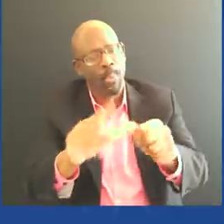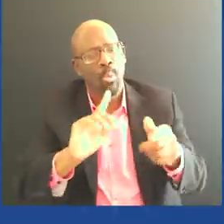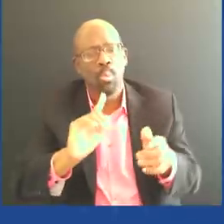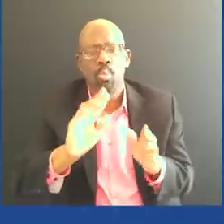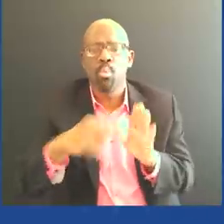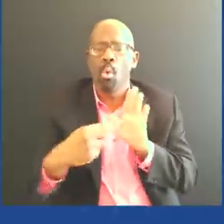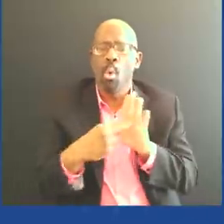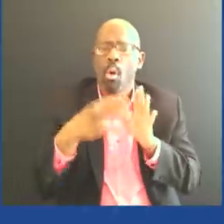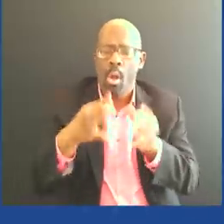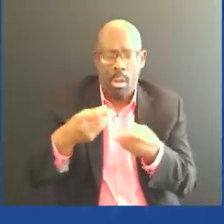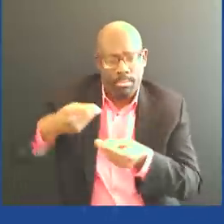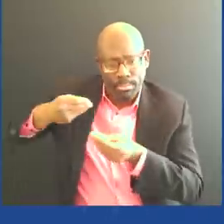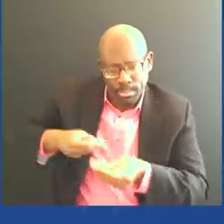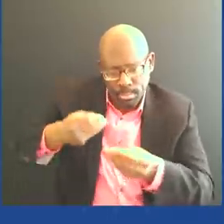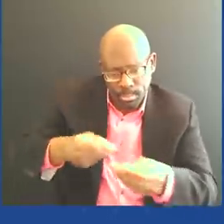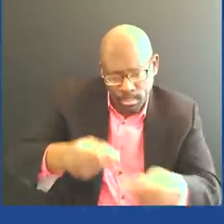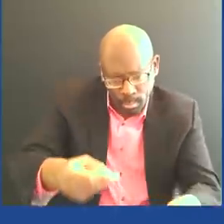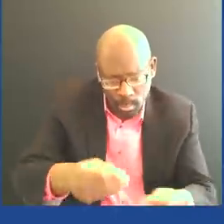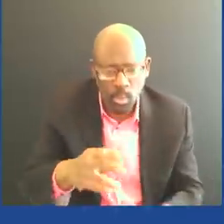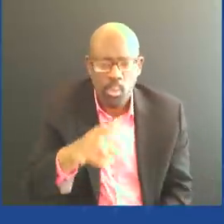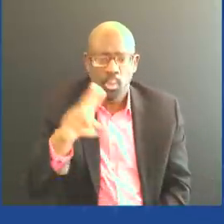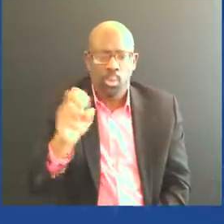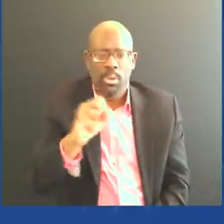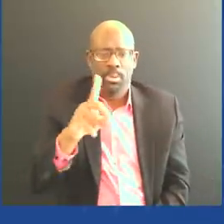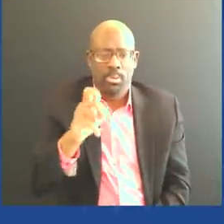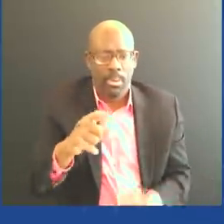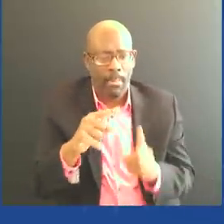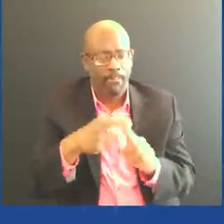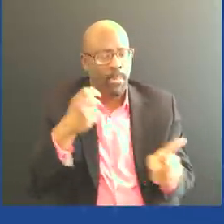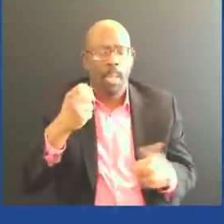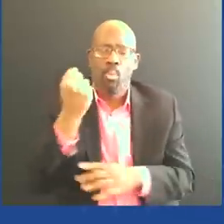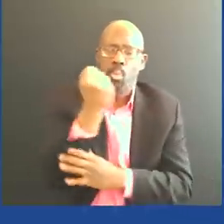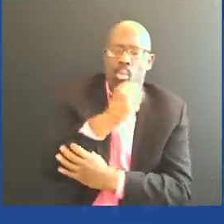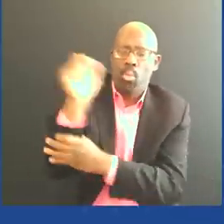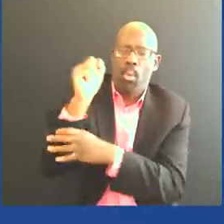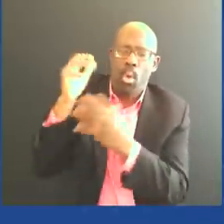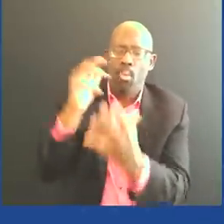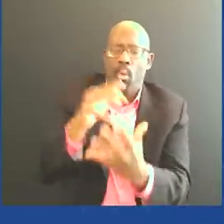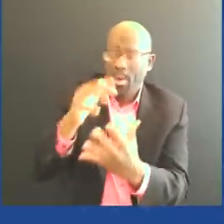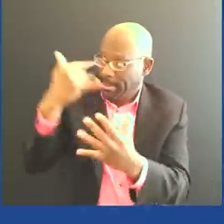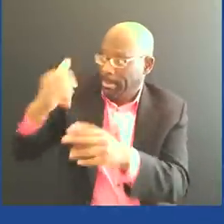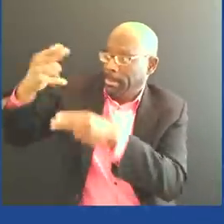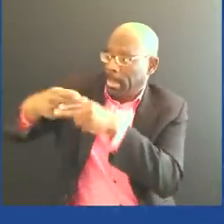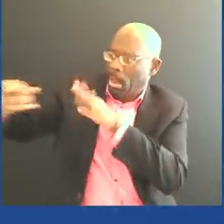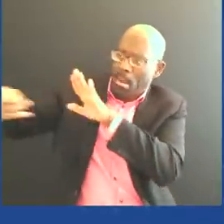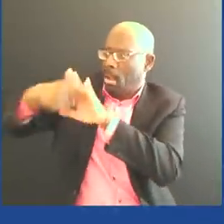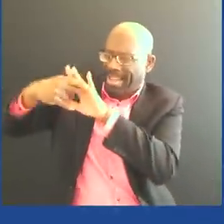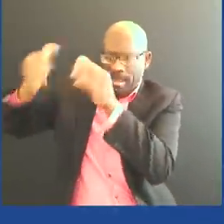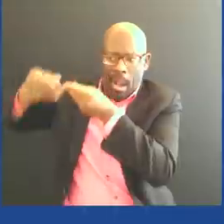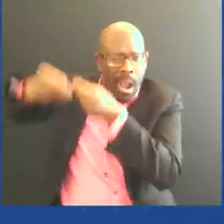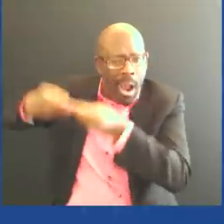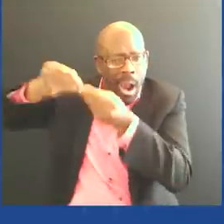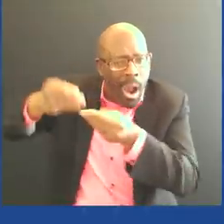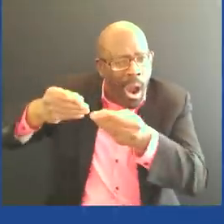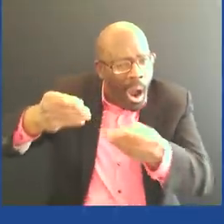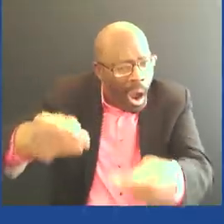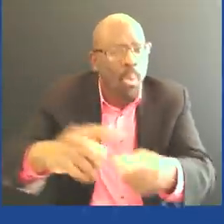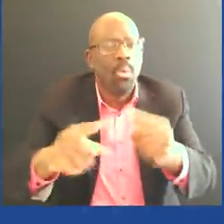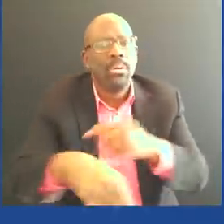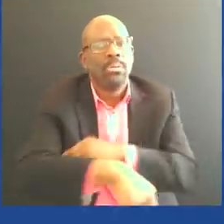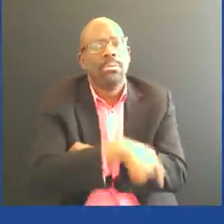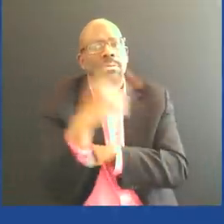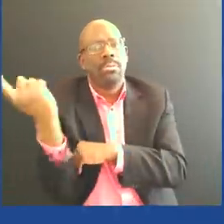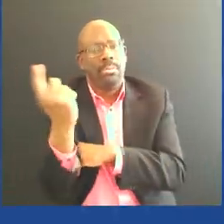back to the Revolutionary War. And while we certainly hope this USS Delaware will see nothing but calm